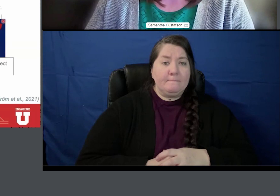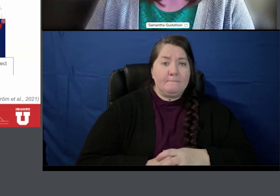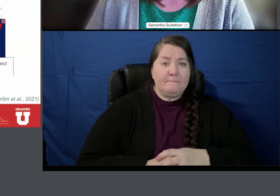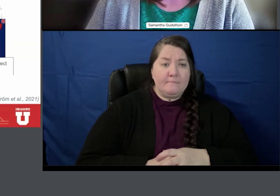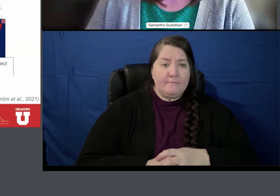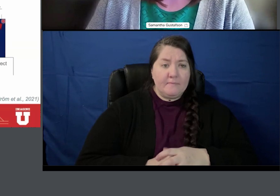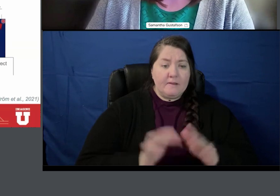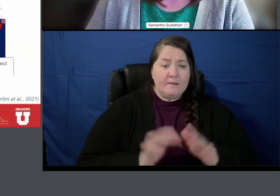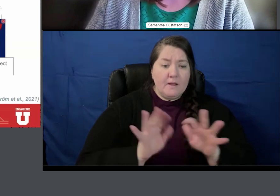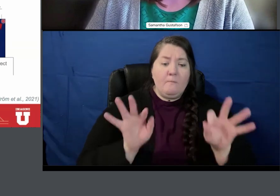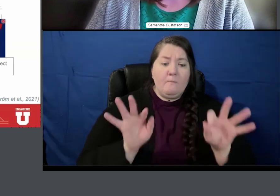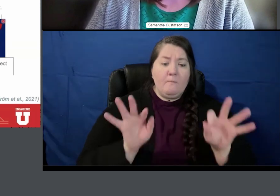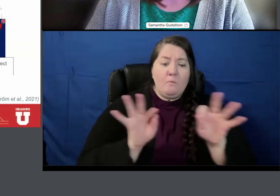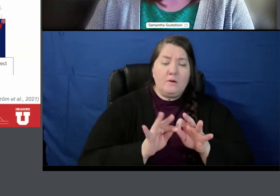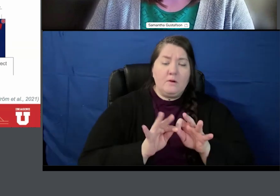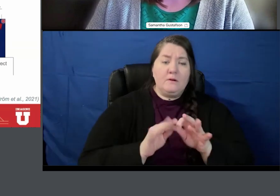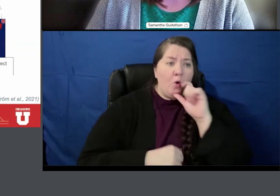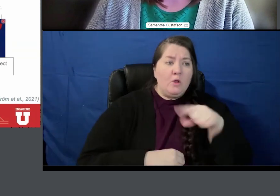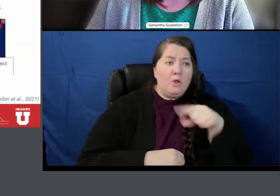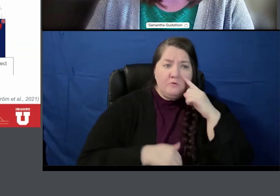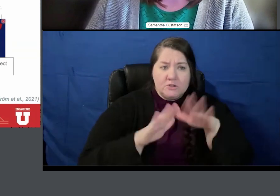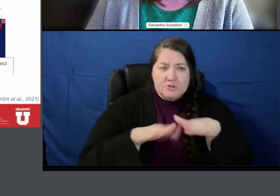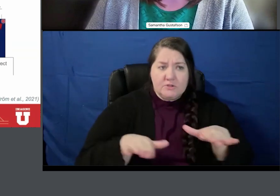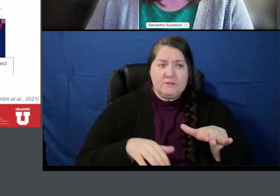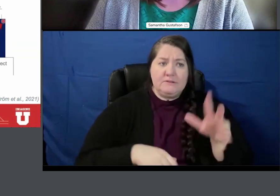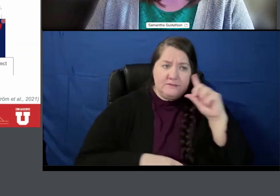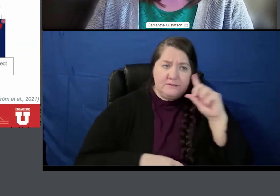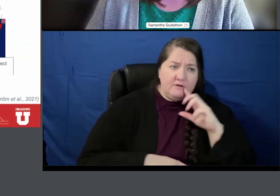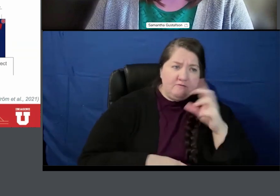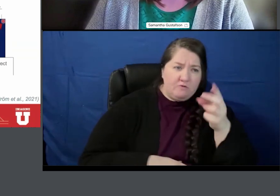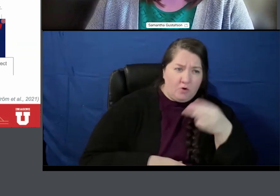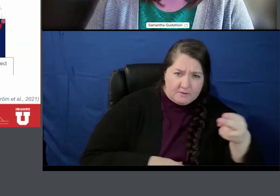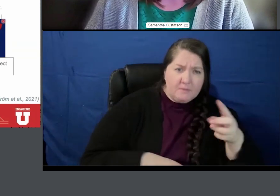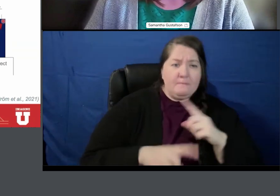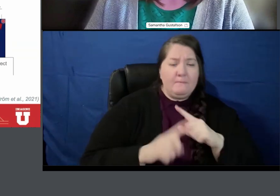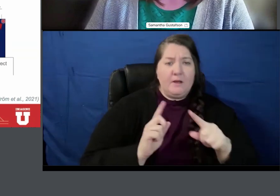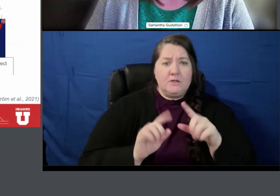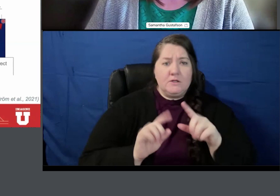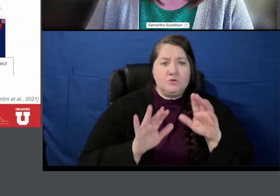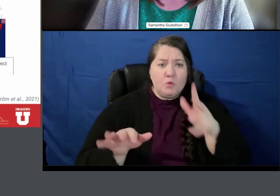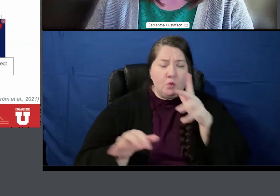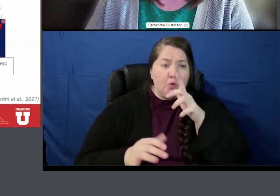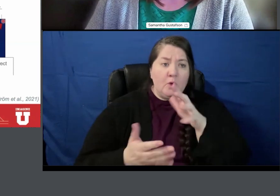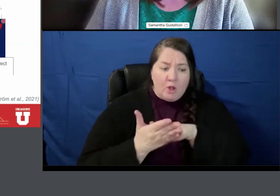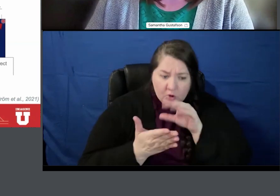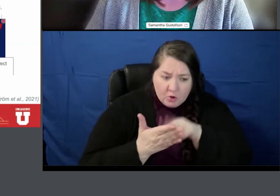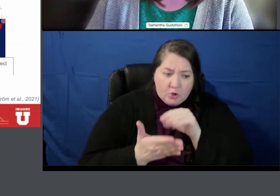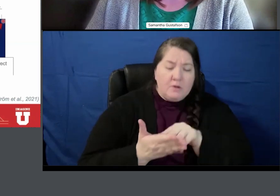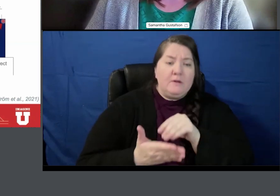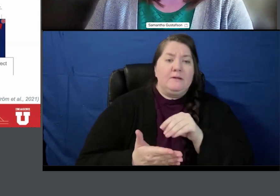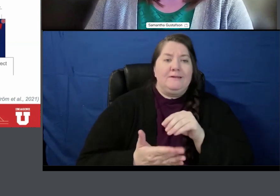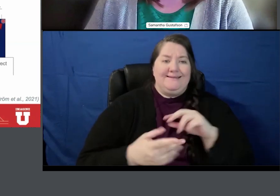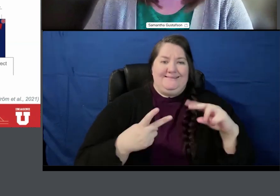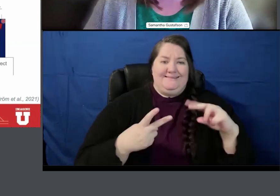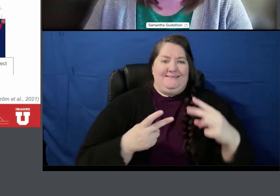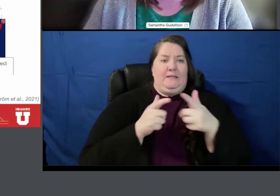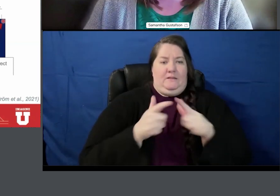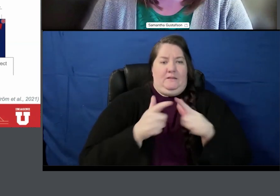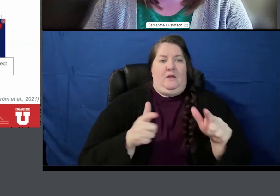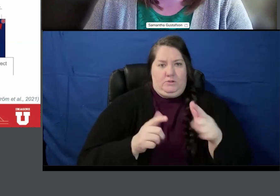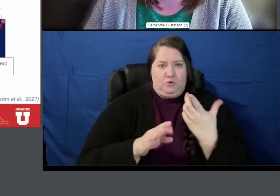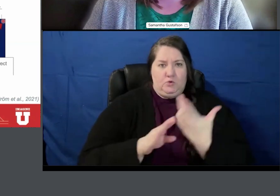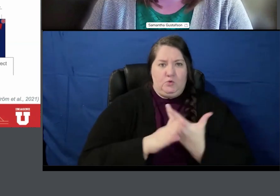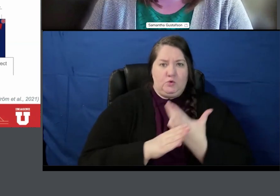implications, not just for our children who are deaf and hard of hearing, but also children who are learning a second language that is used in